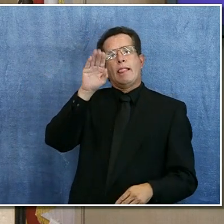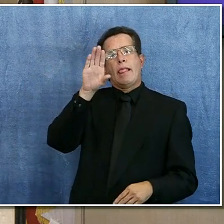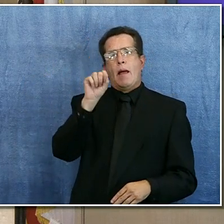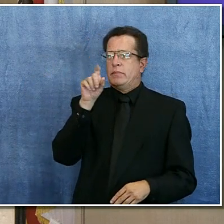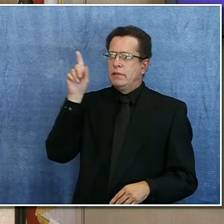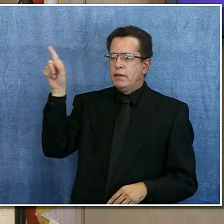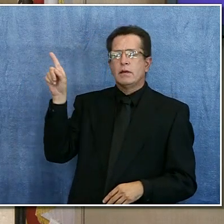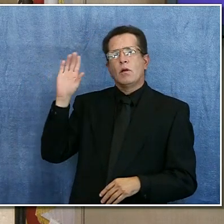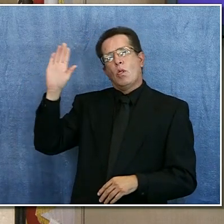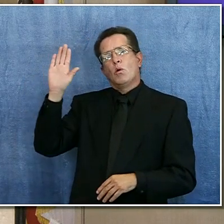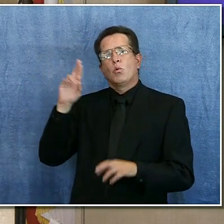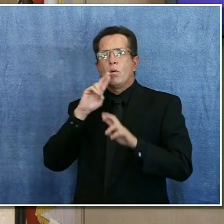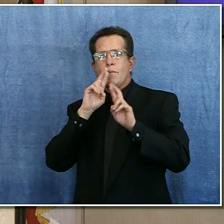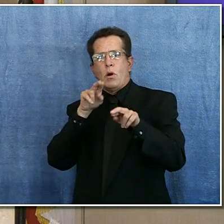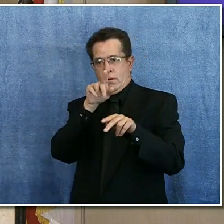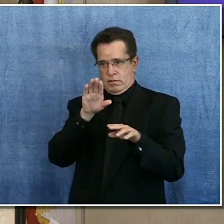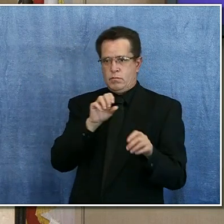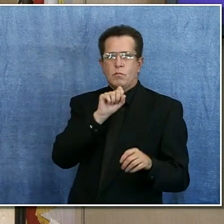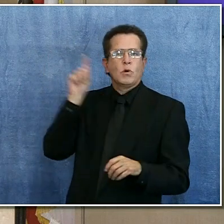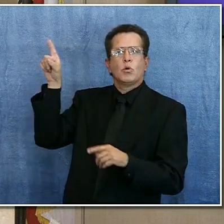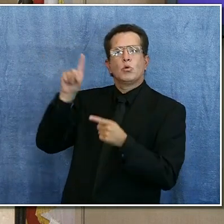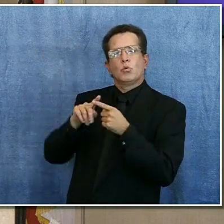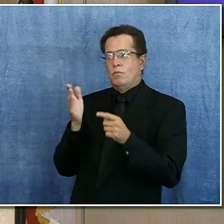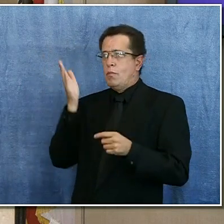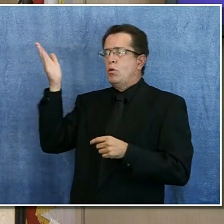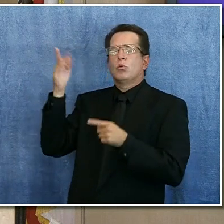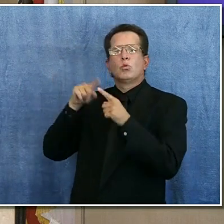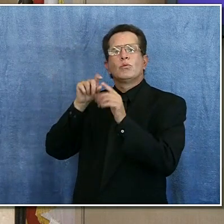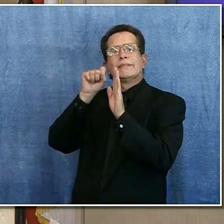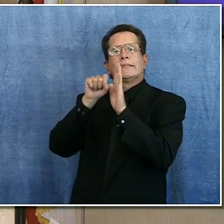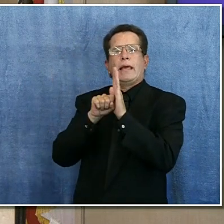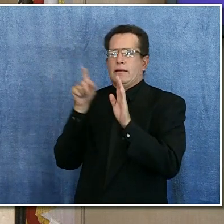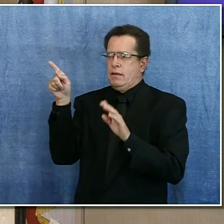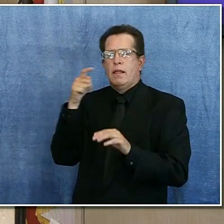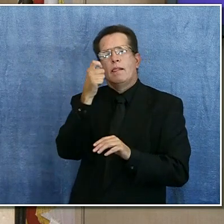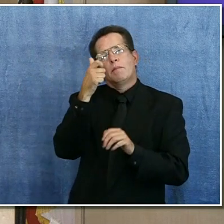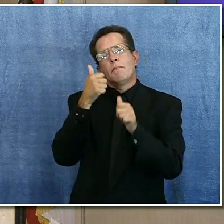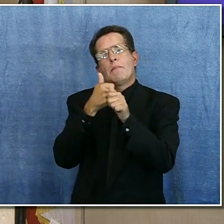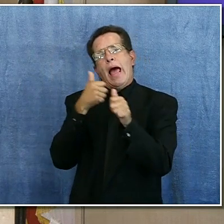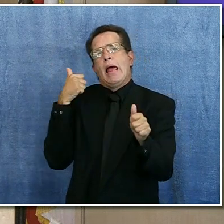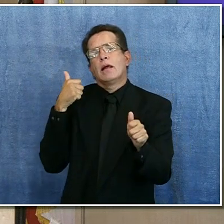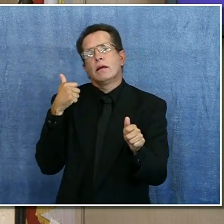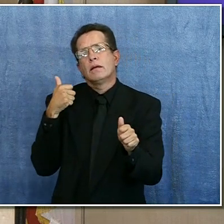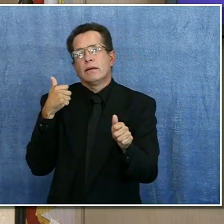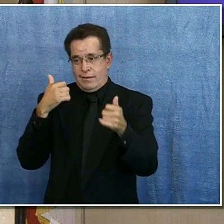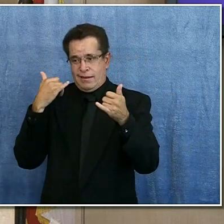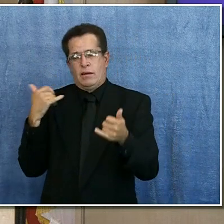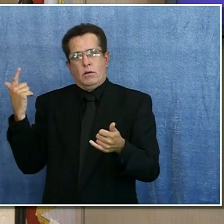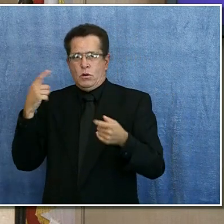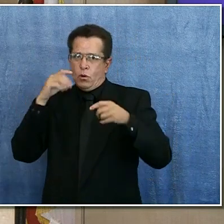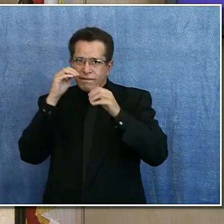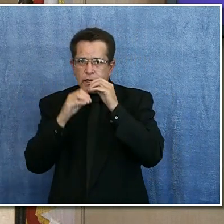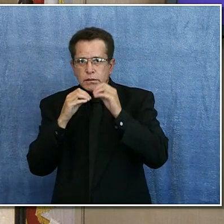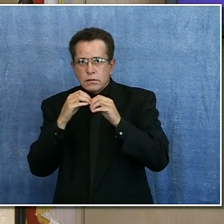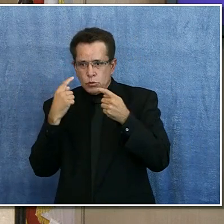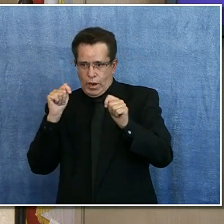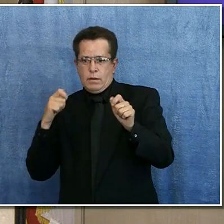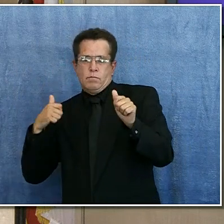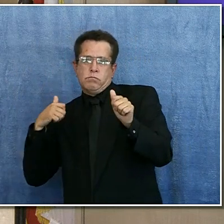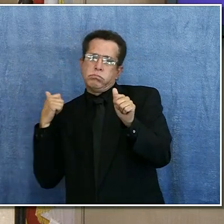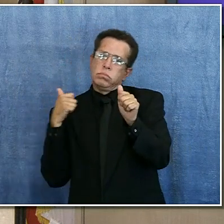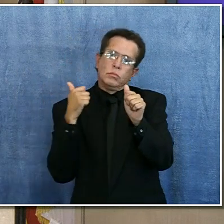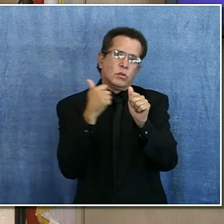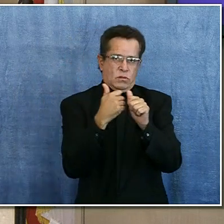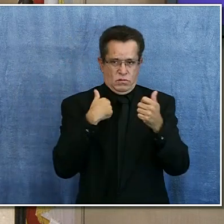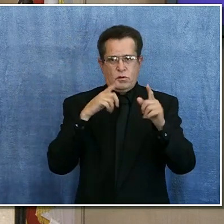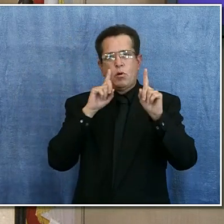tests, report those to the state. There's been a breakdown in that reporting system at the state. They're working to rectify it. Our team has been in contact